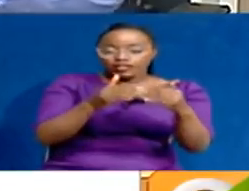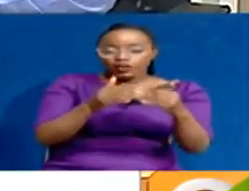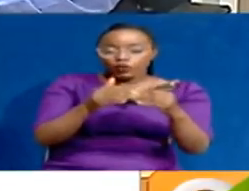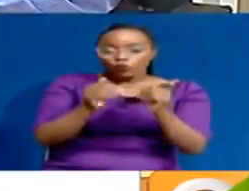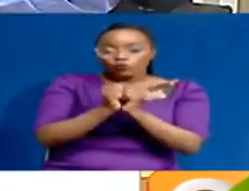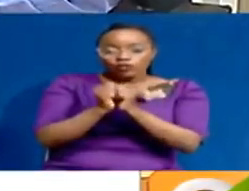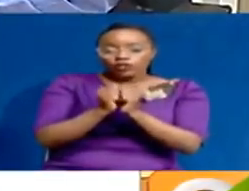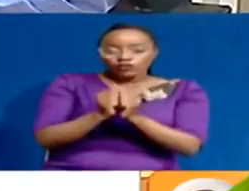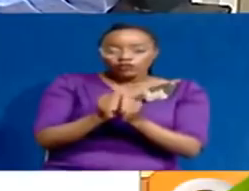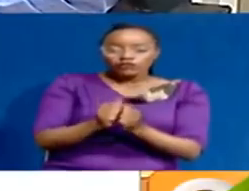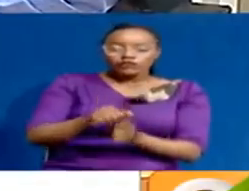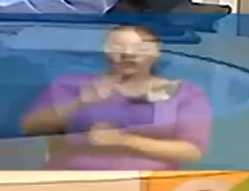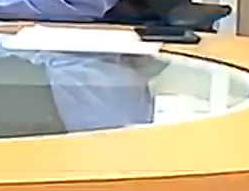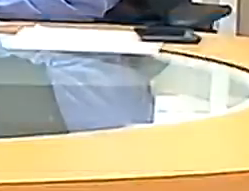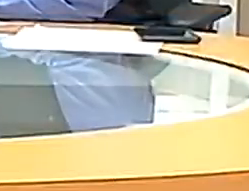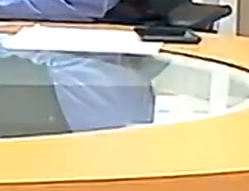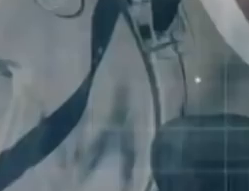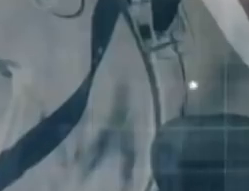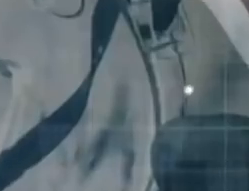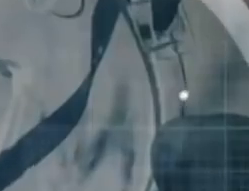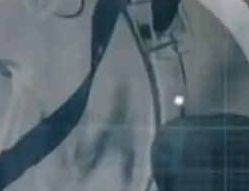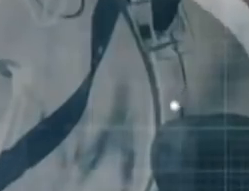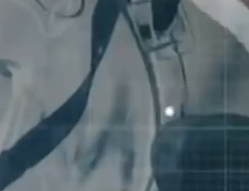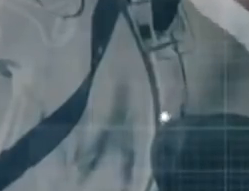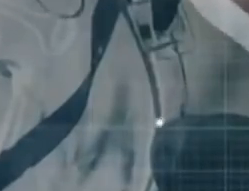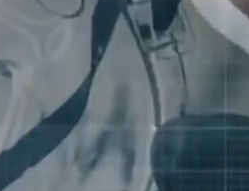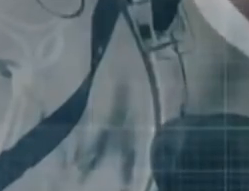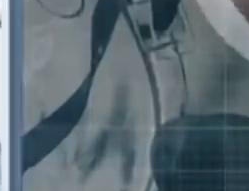our very own Victoria Rubadiri.